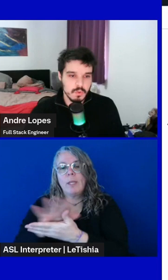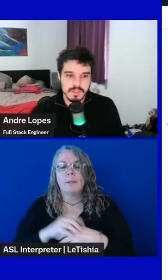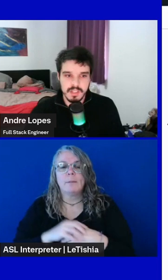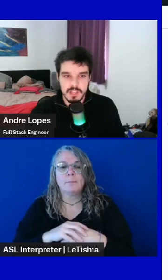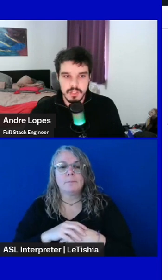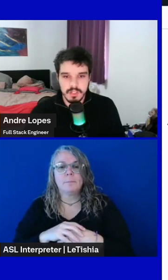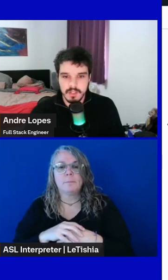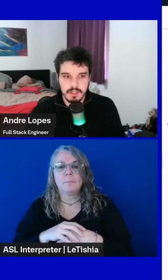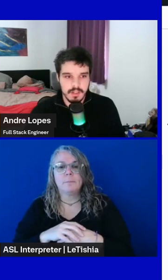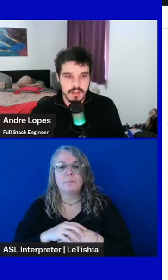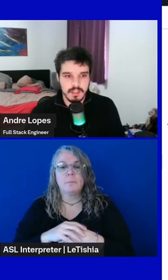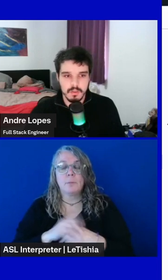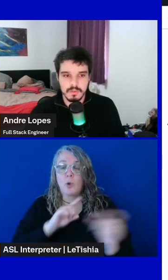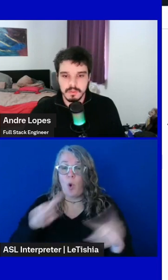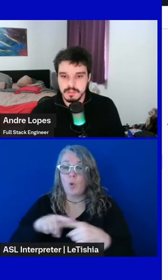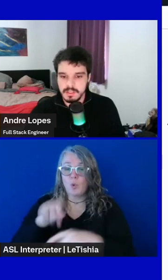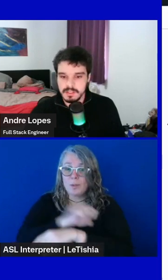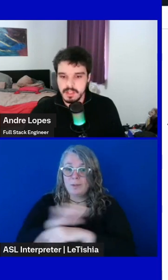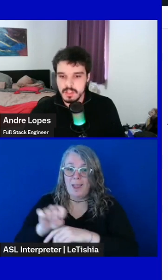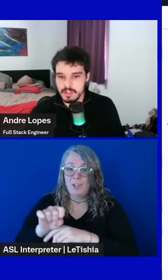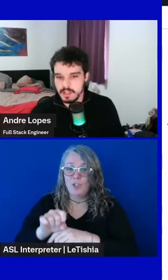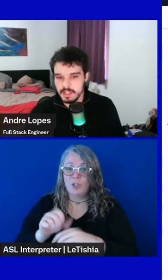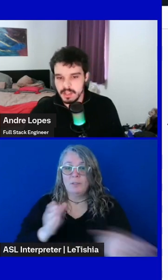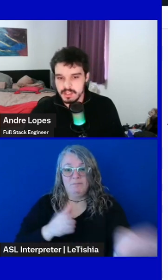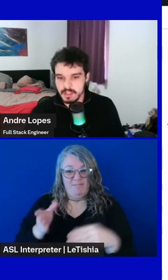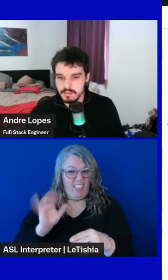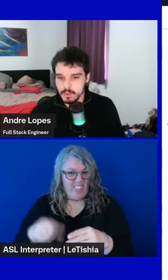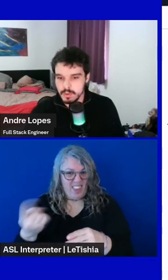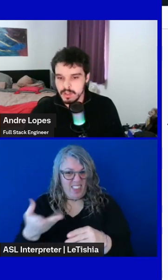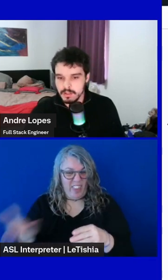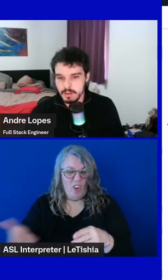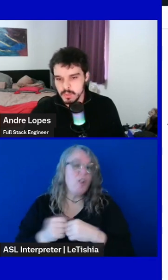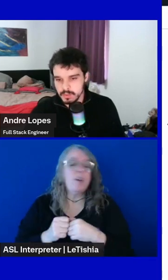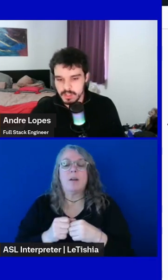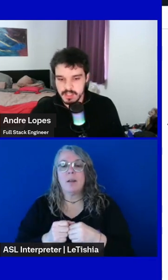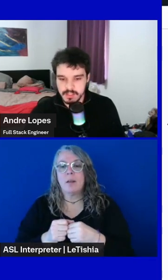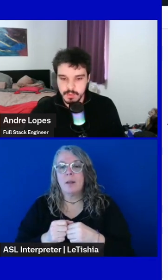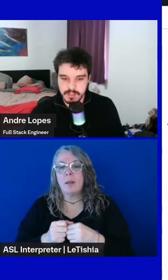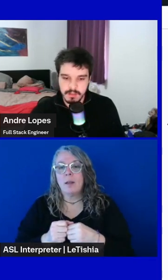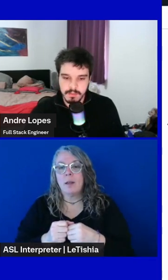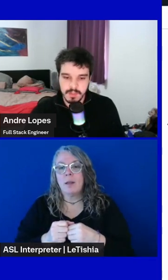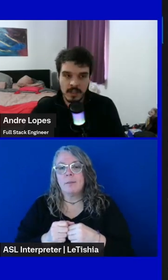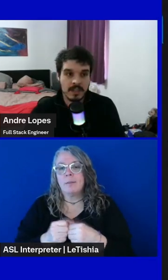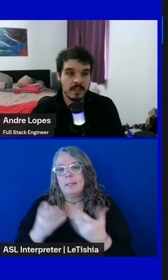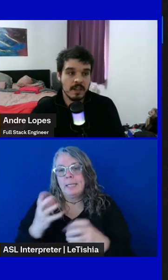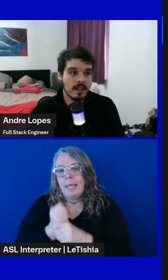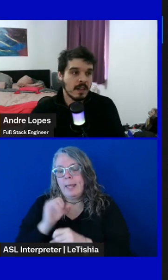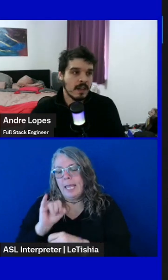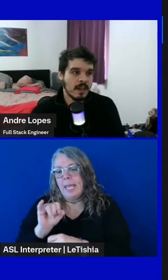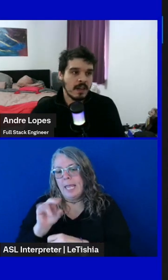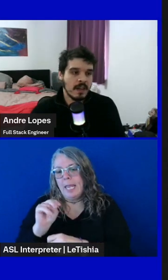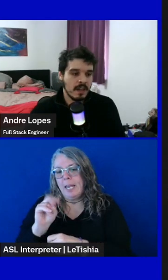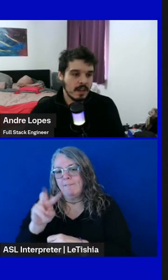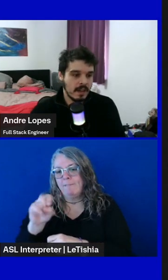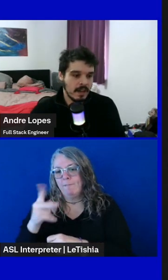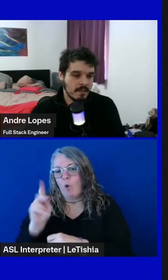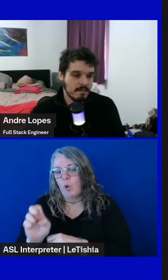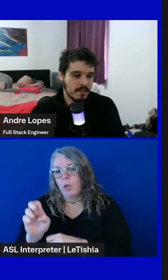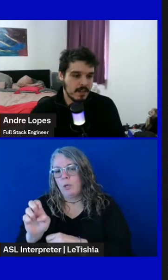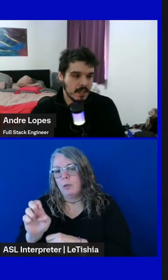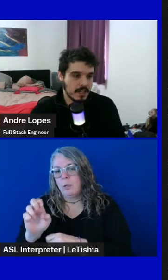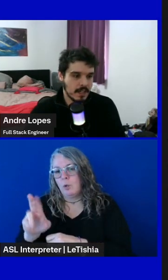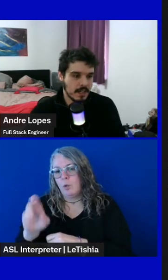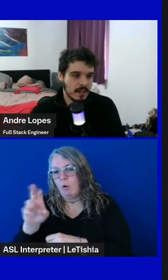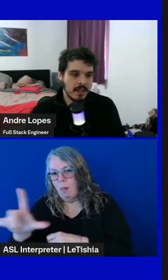And if I go to stage, I can go to this stage here and get the invoke URL. I'm just going to get this one here because I